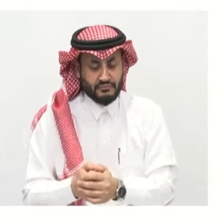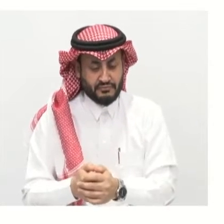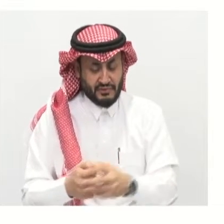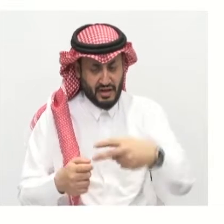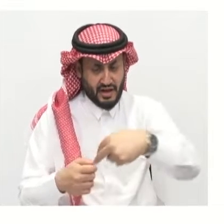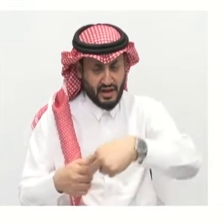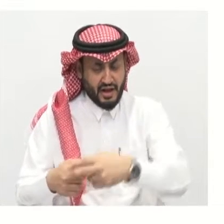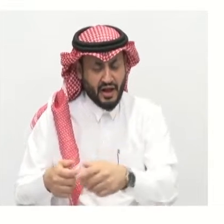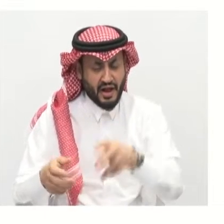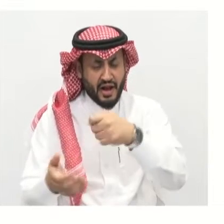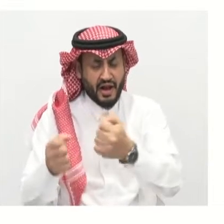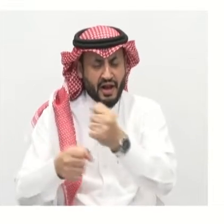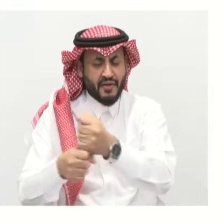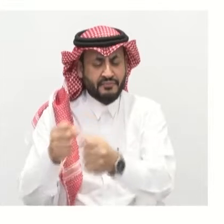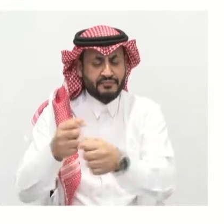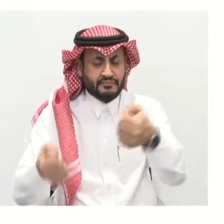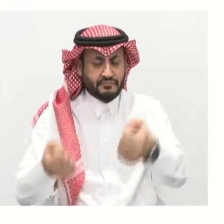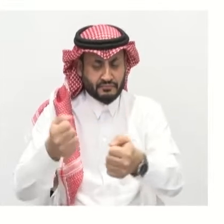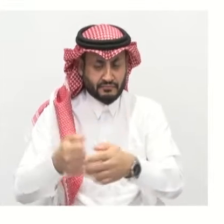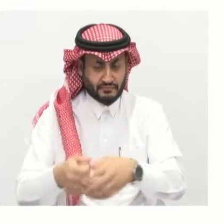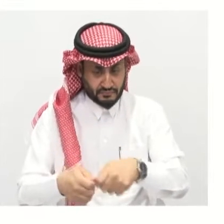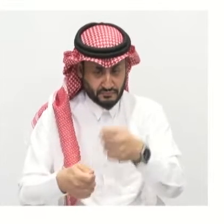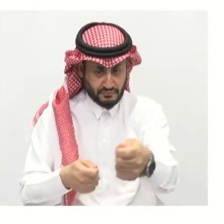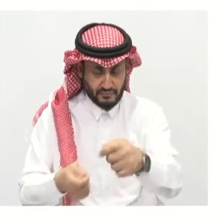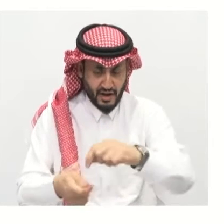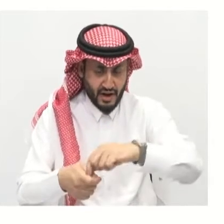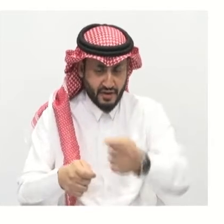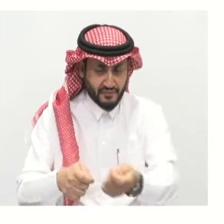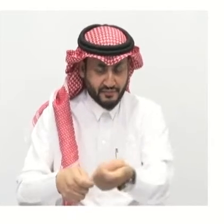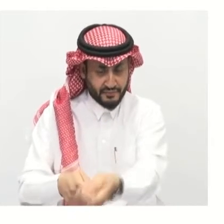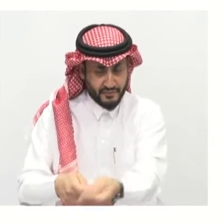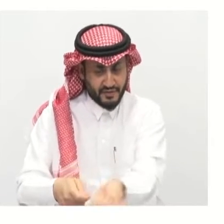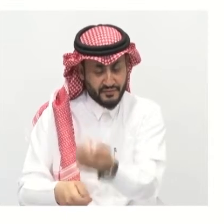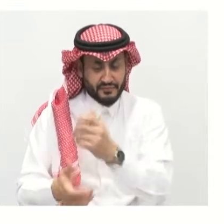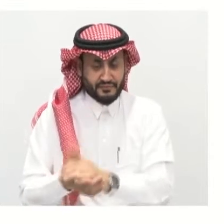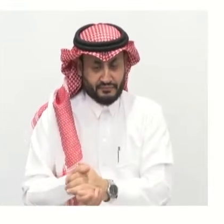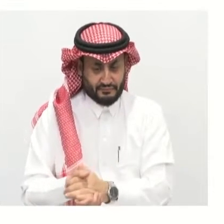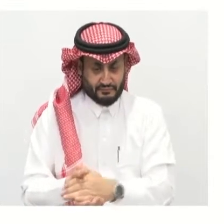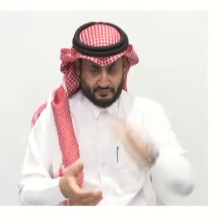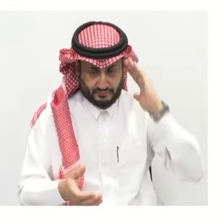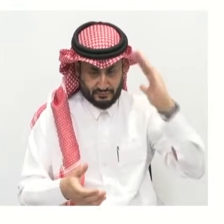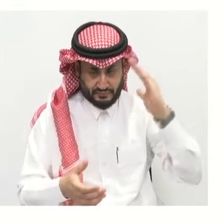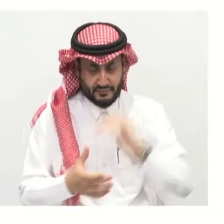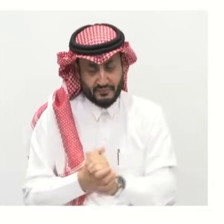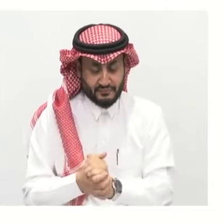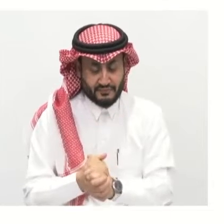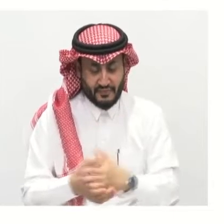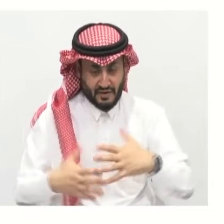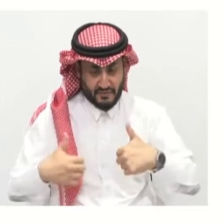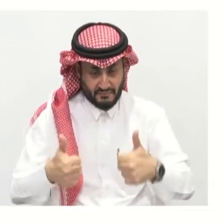to make a shape of a car. You can use that pencil to draw the shape first. Thank you, Lily. You are